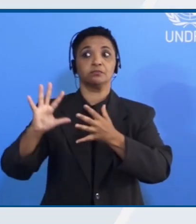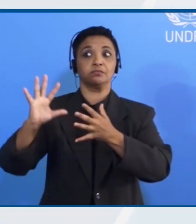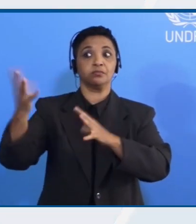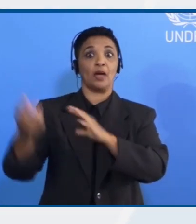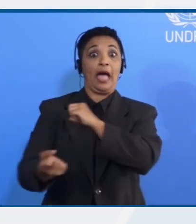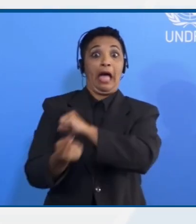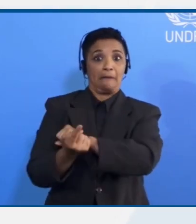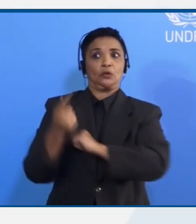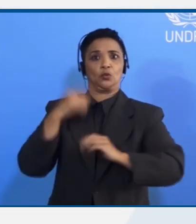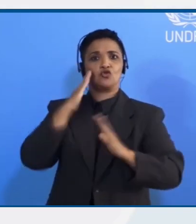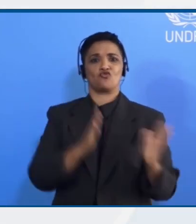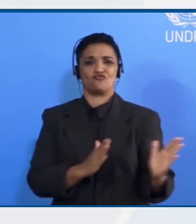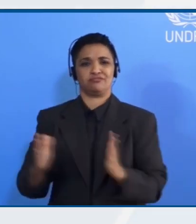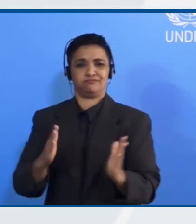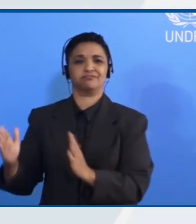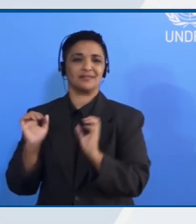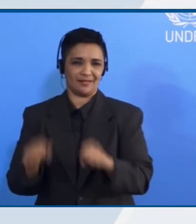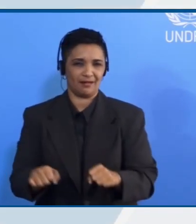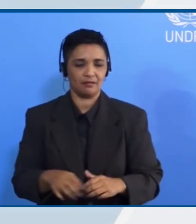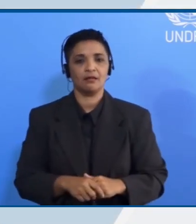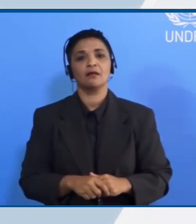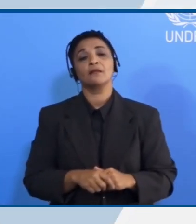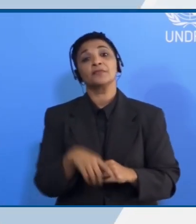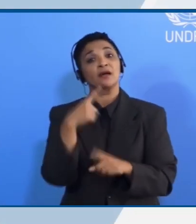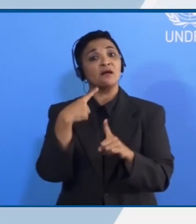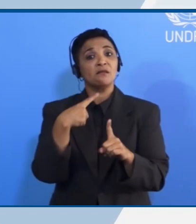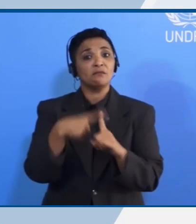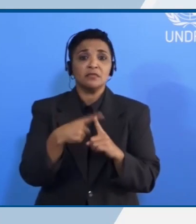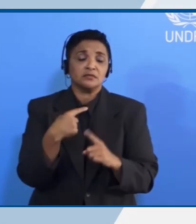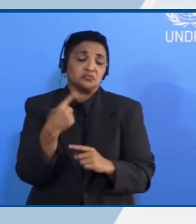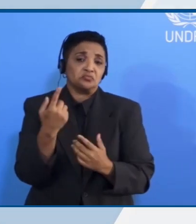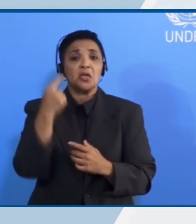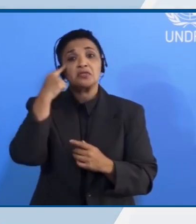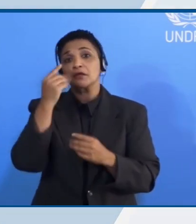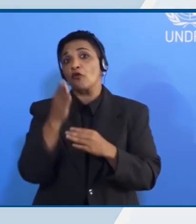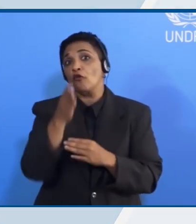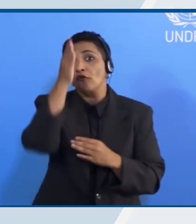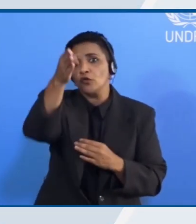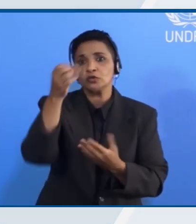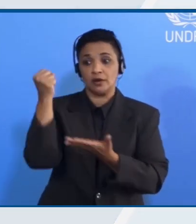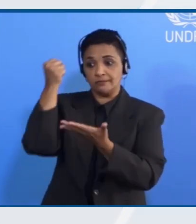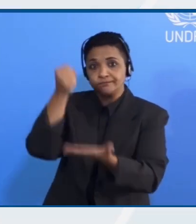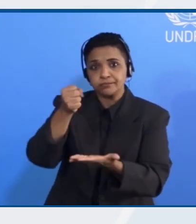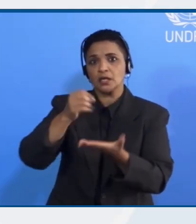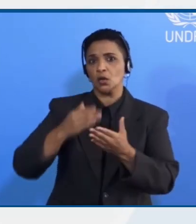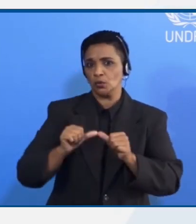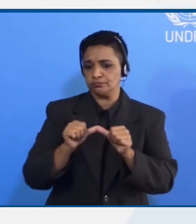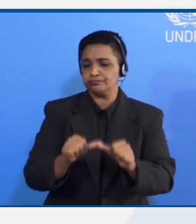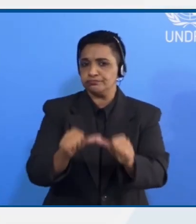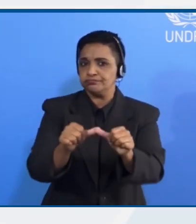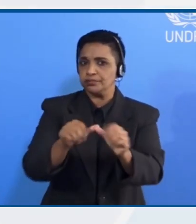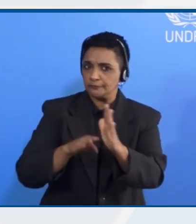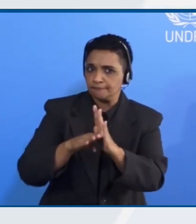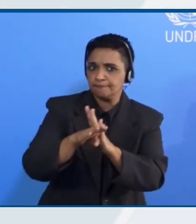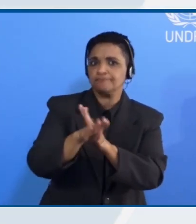and what severity it might have. And then, of course, we need to think about long-term financial solutions that are viable, commercial solutions, but